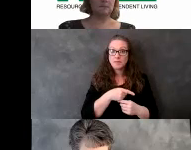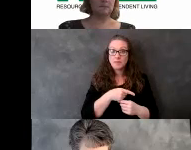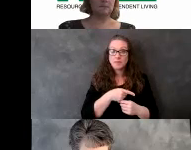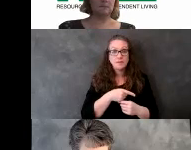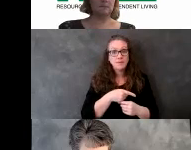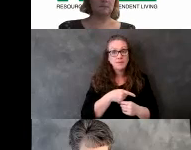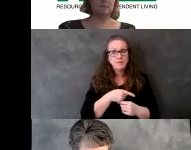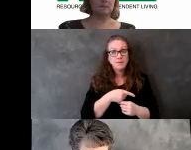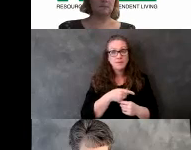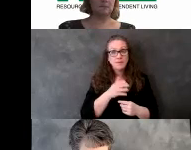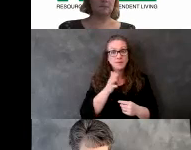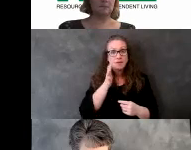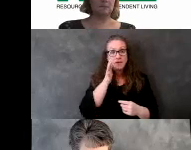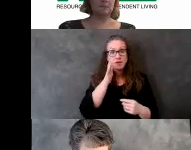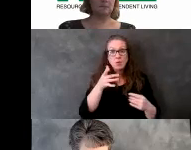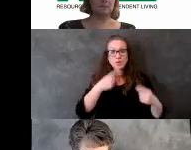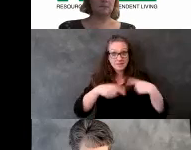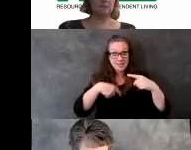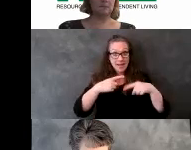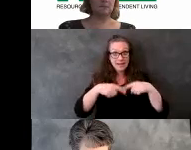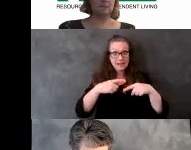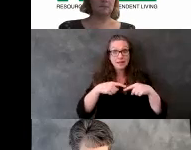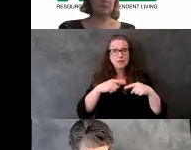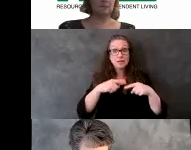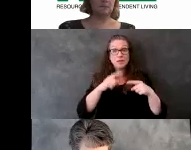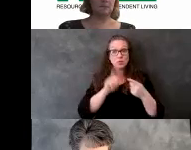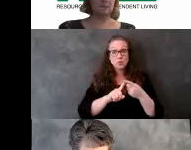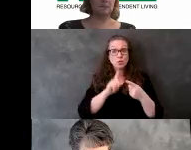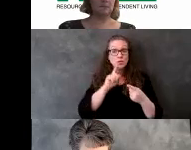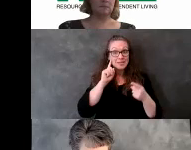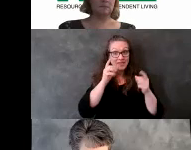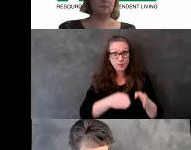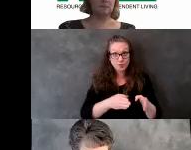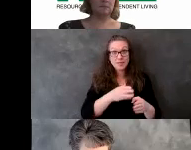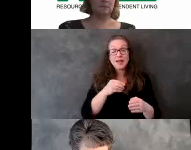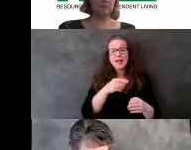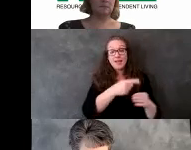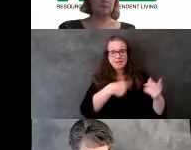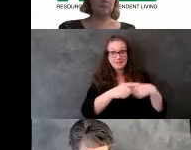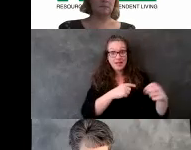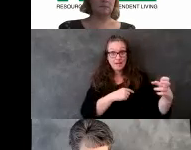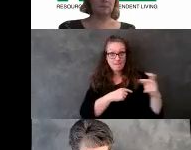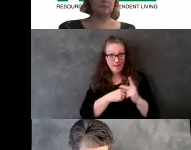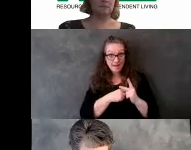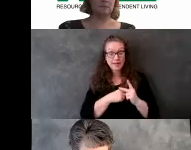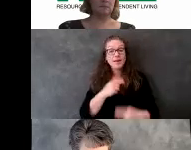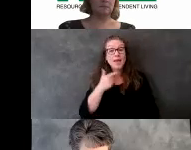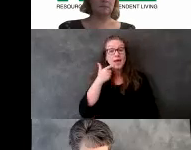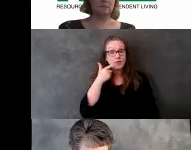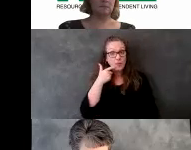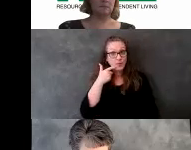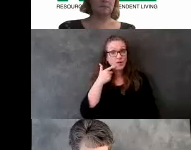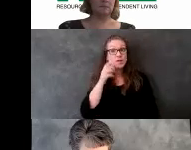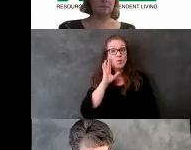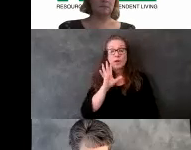using video remote interpreting. They will be signing to the deaf person, and the deaf person will sign back, and the operator will speak back to you,